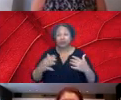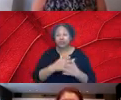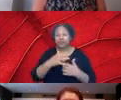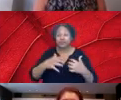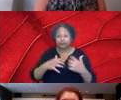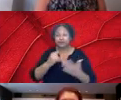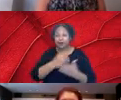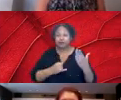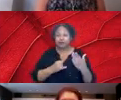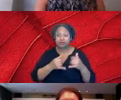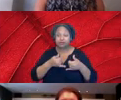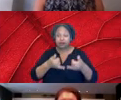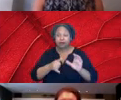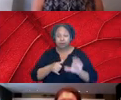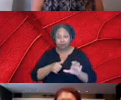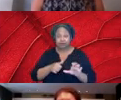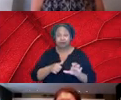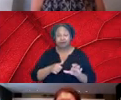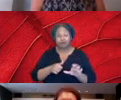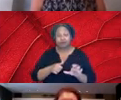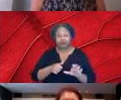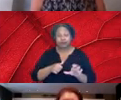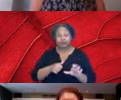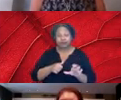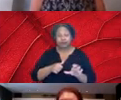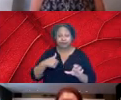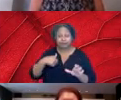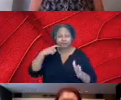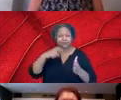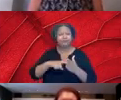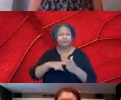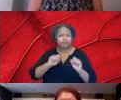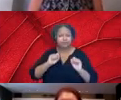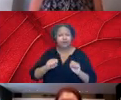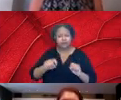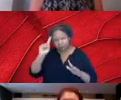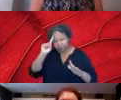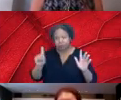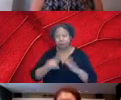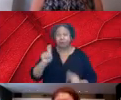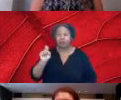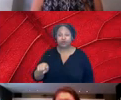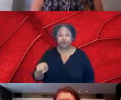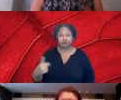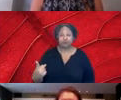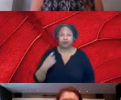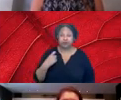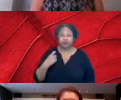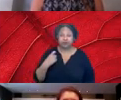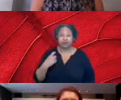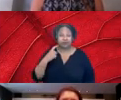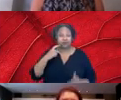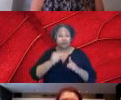Award, some things that I kind of realized might be a question in folks' minds and how it's worded.